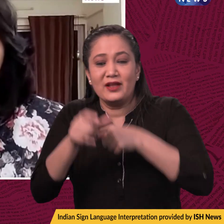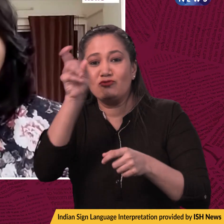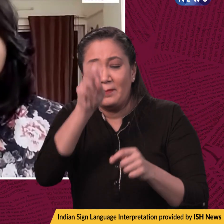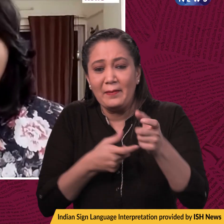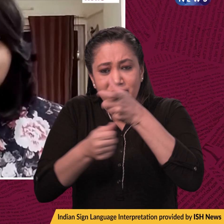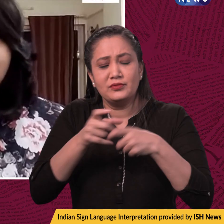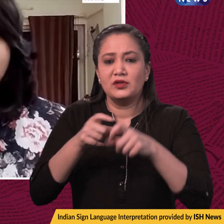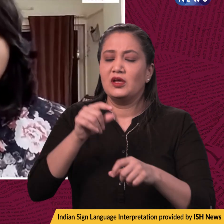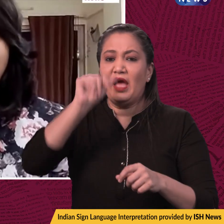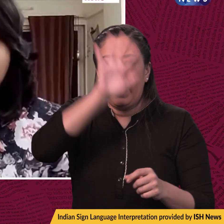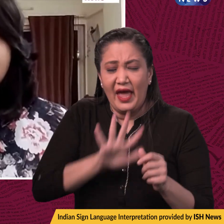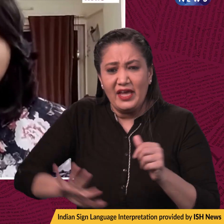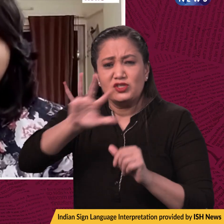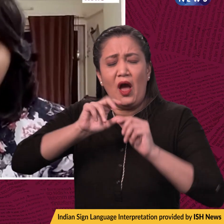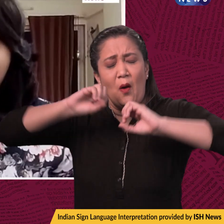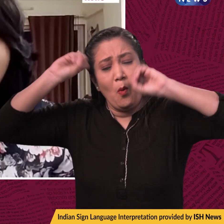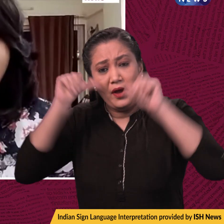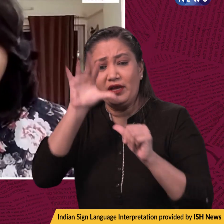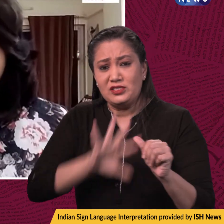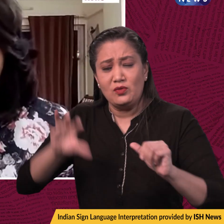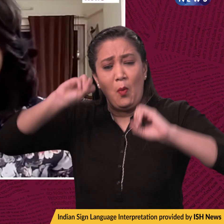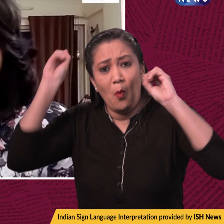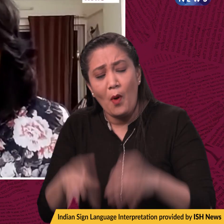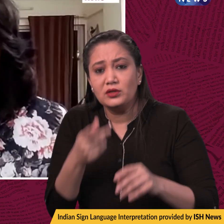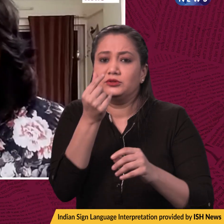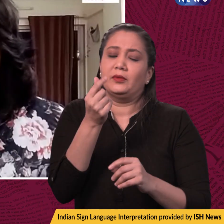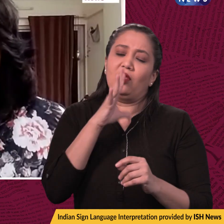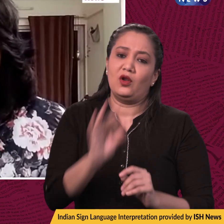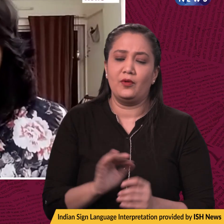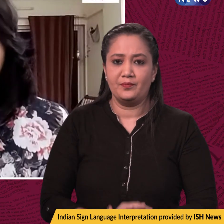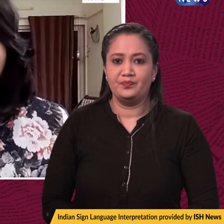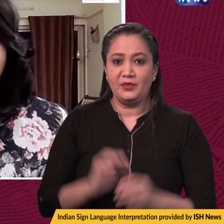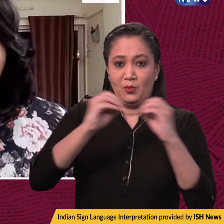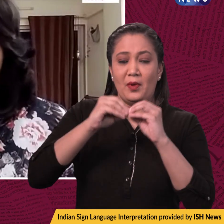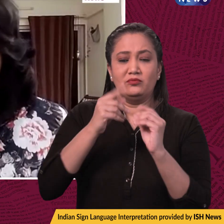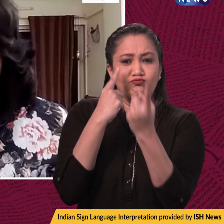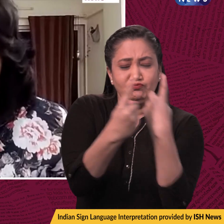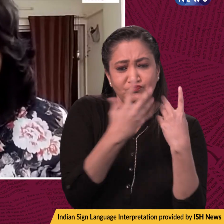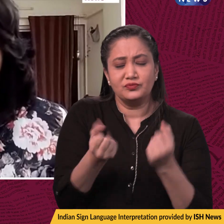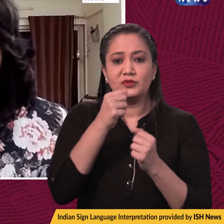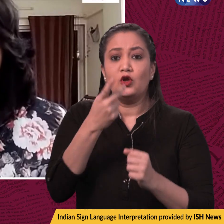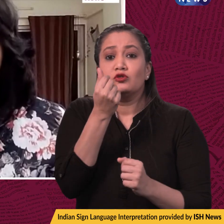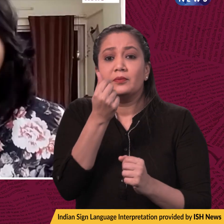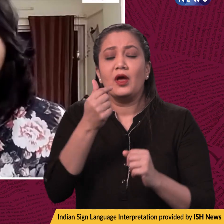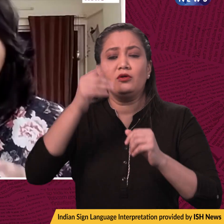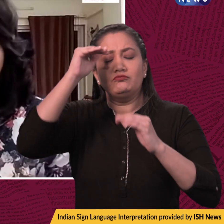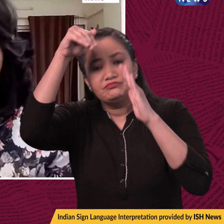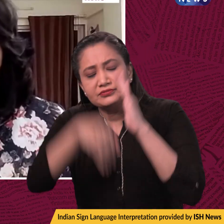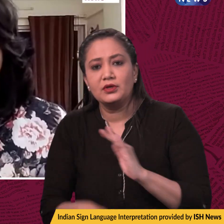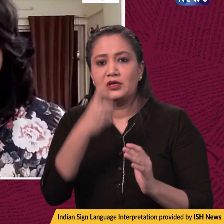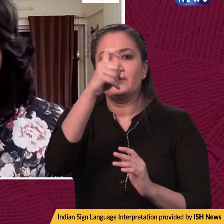2021 as Asia's worst performing currency. Now, according to a survey by Bloomberg, rupee may fall to